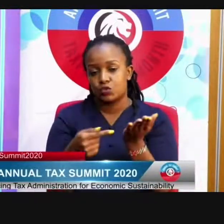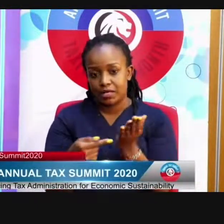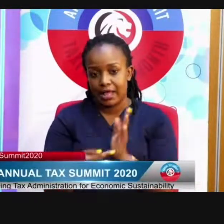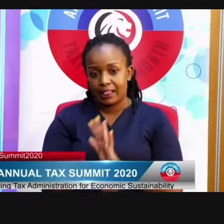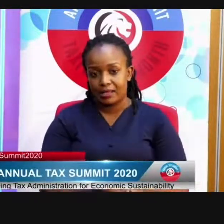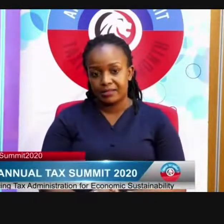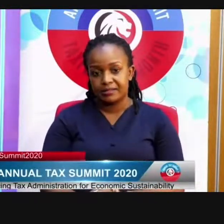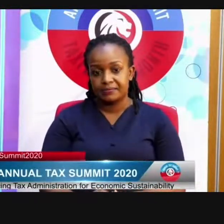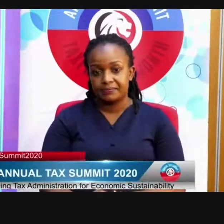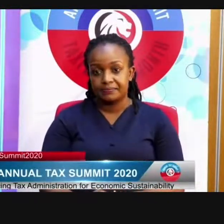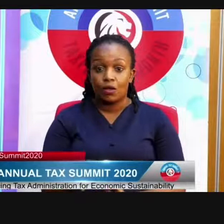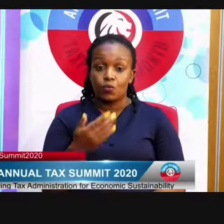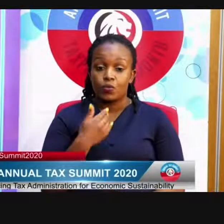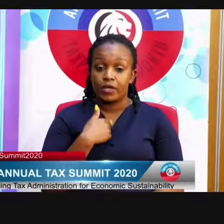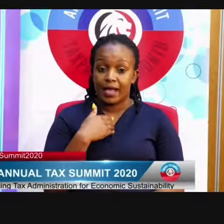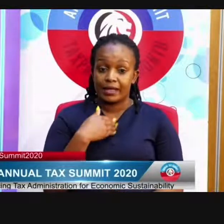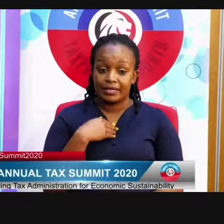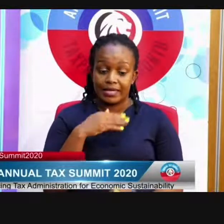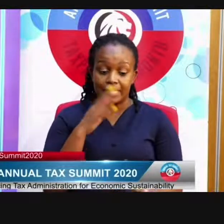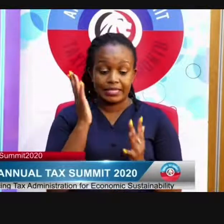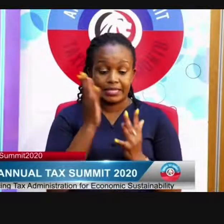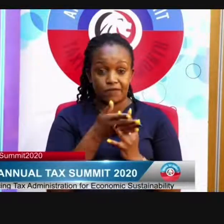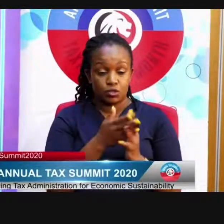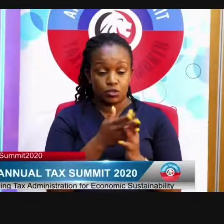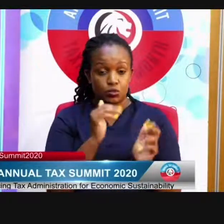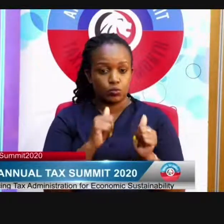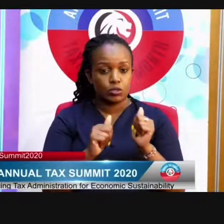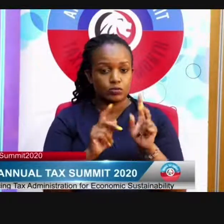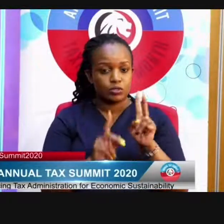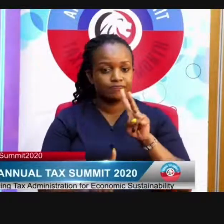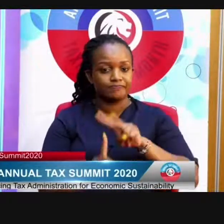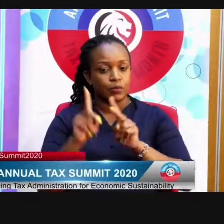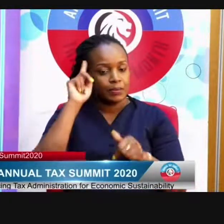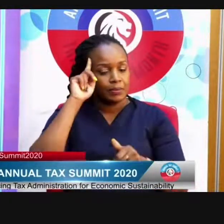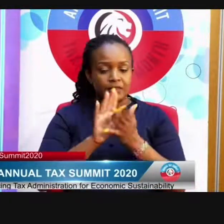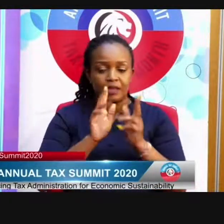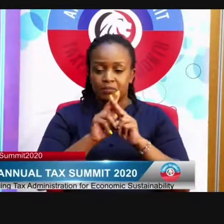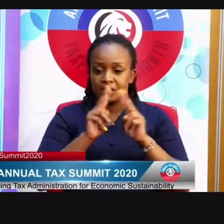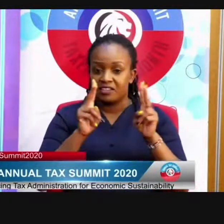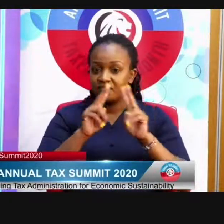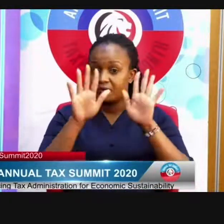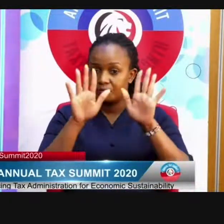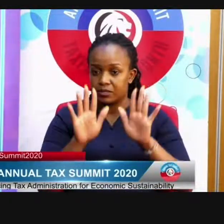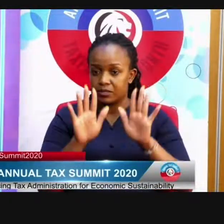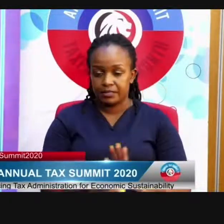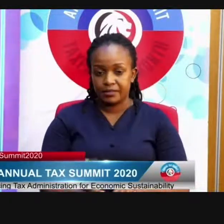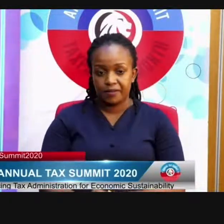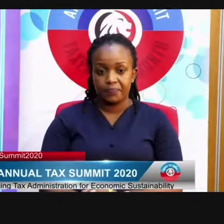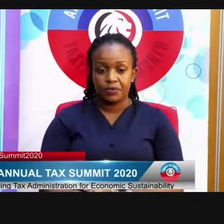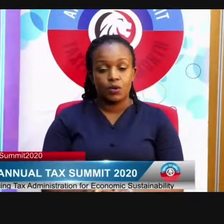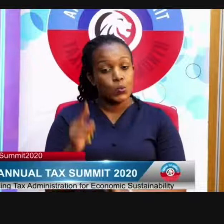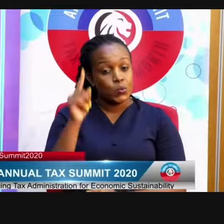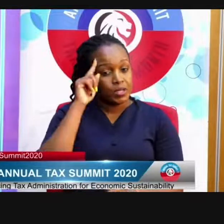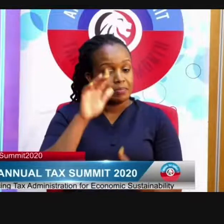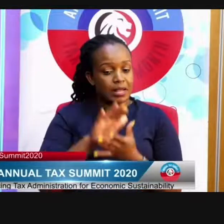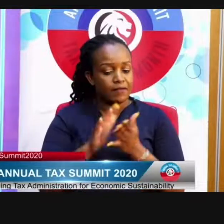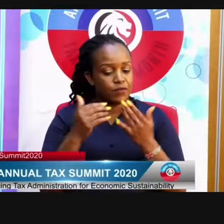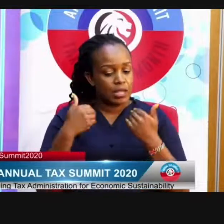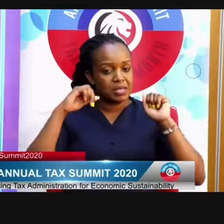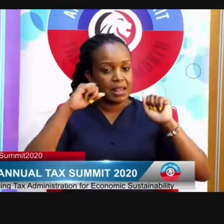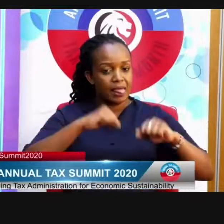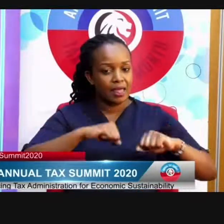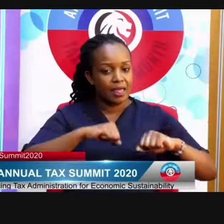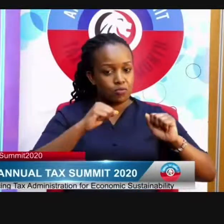that we've put in place, which I believe is quite critical, has been that we've been able to have a growth